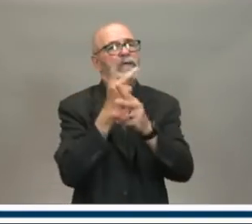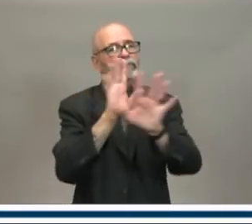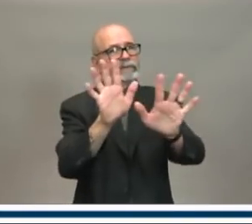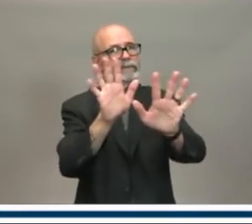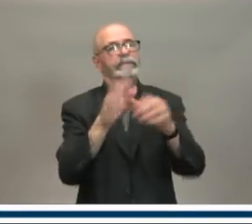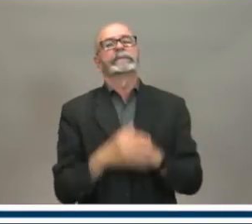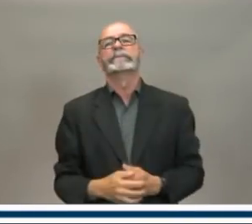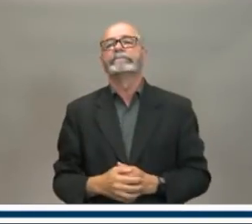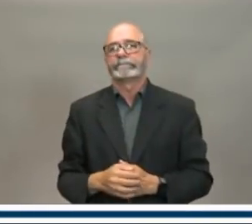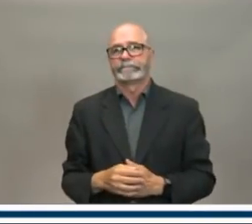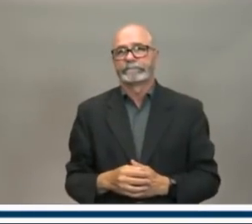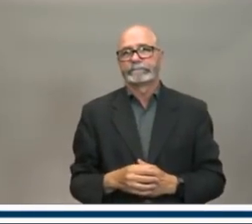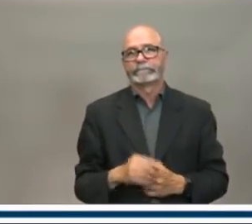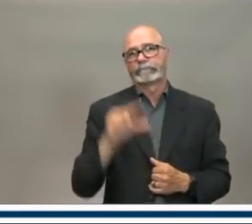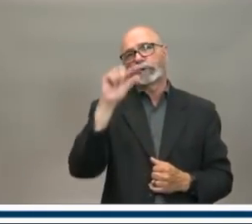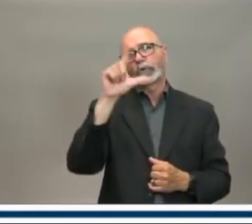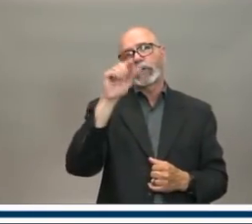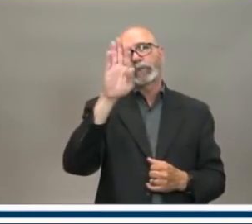Draus.